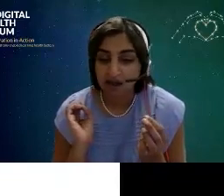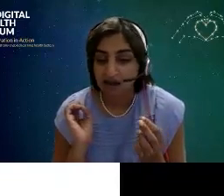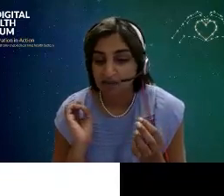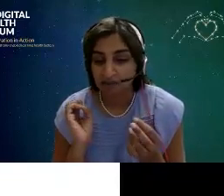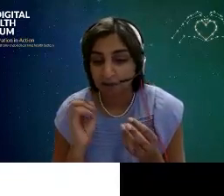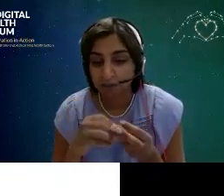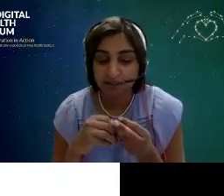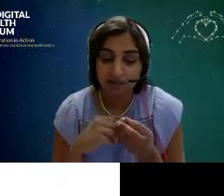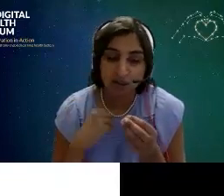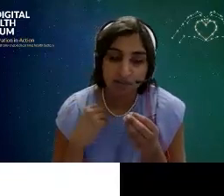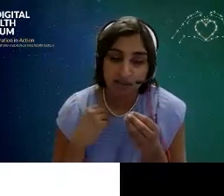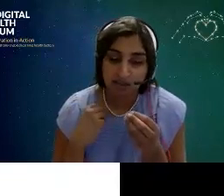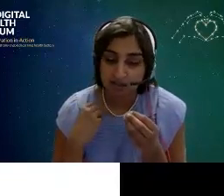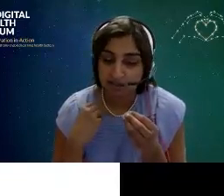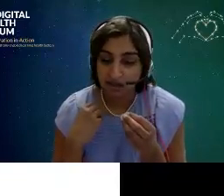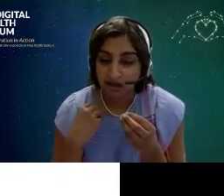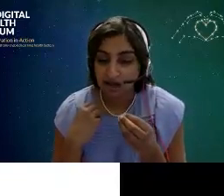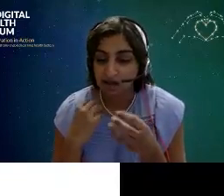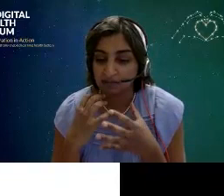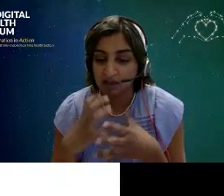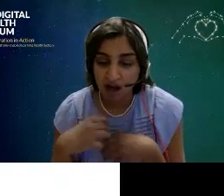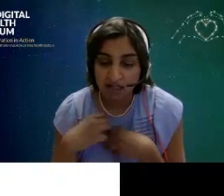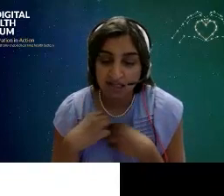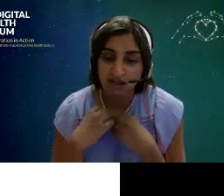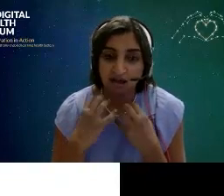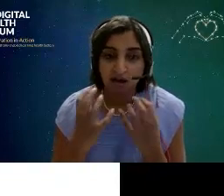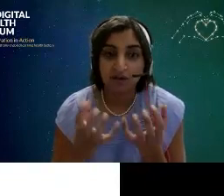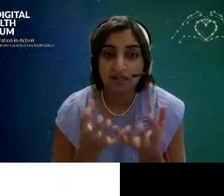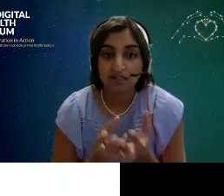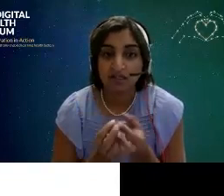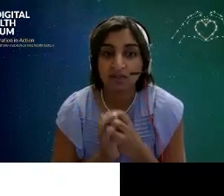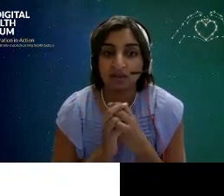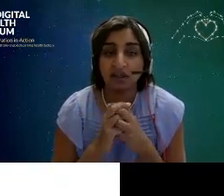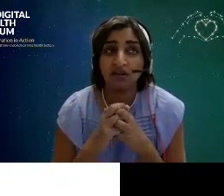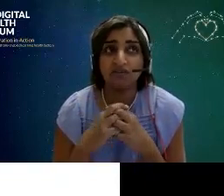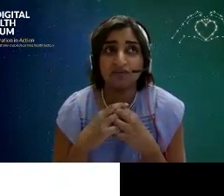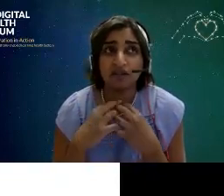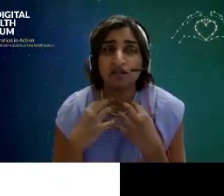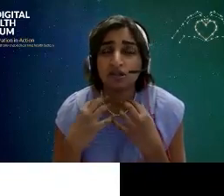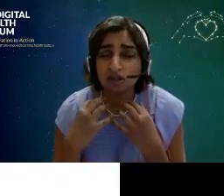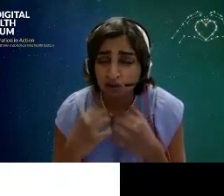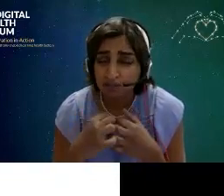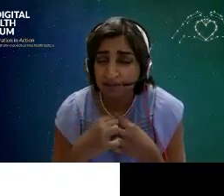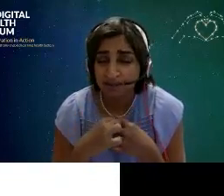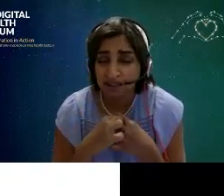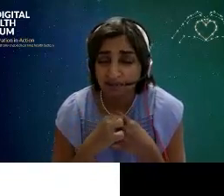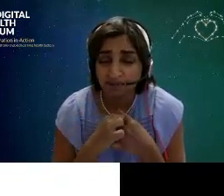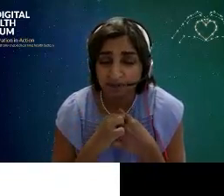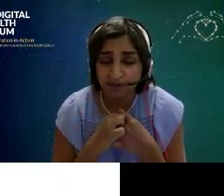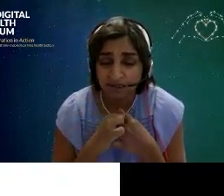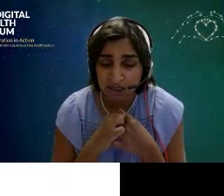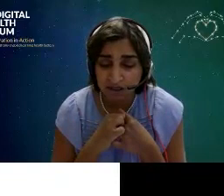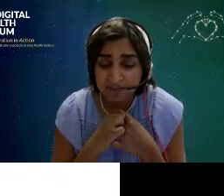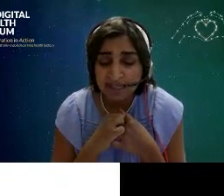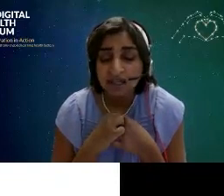pain, purple extremities, nausea, all these things where they feel so debilitated